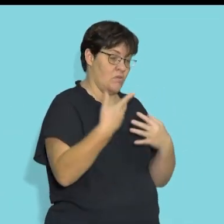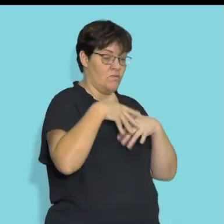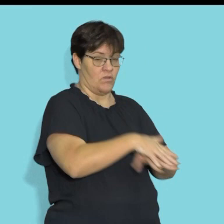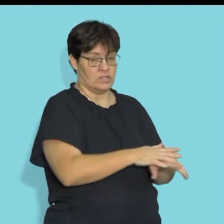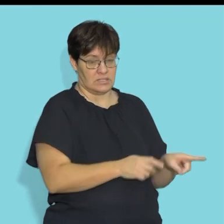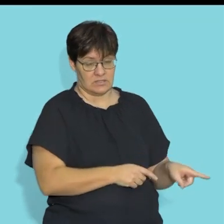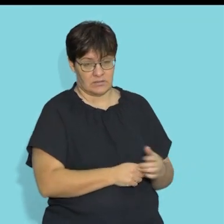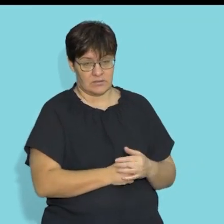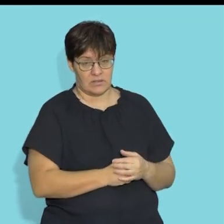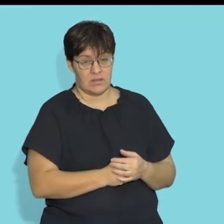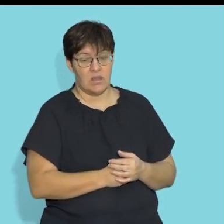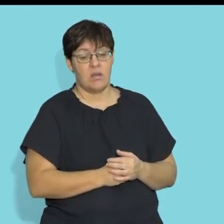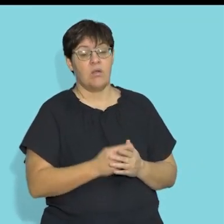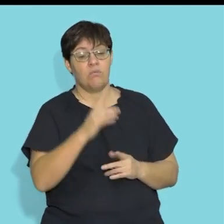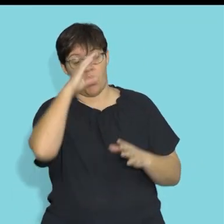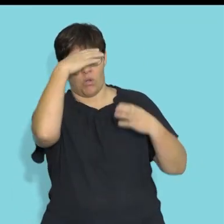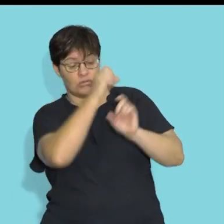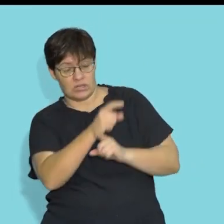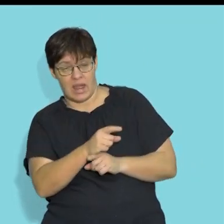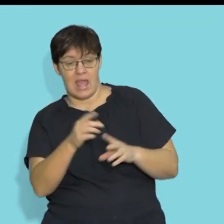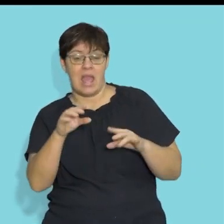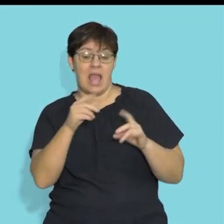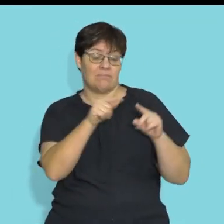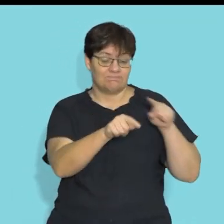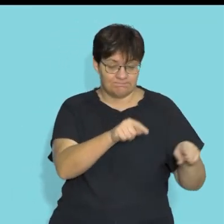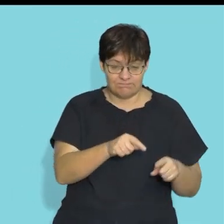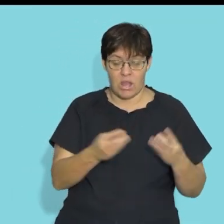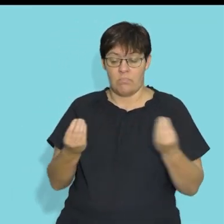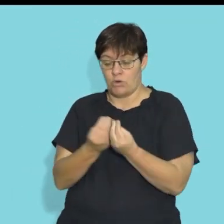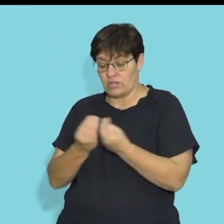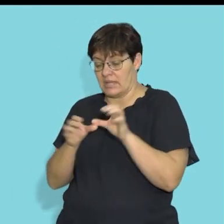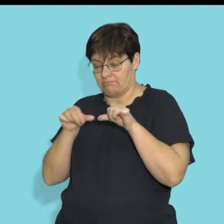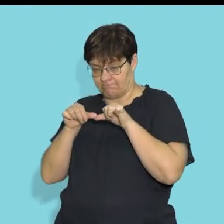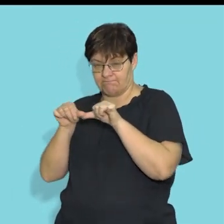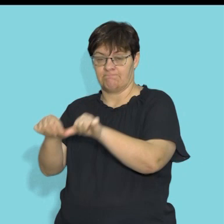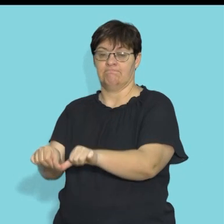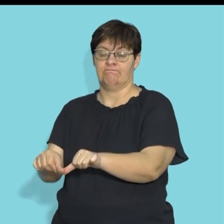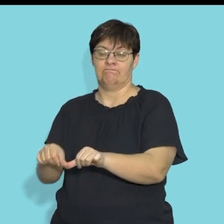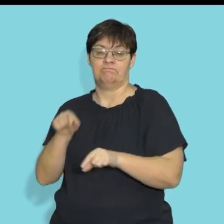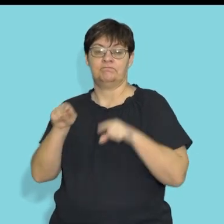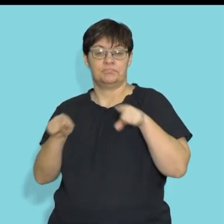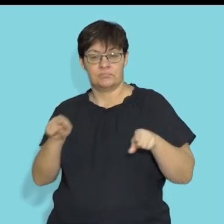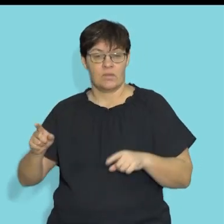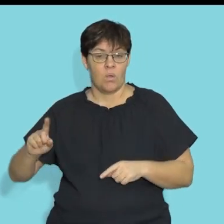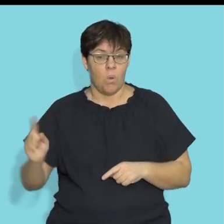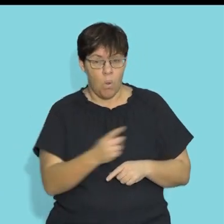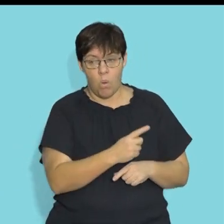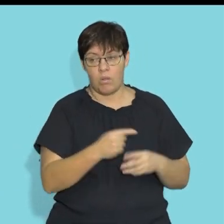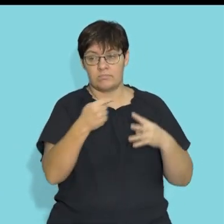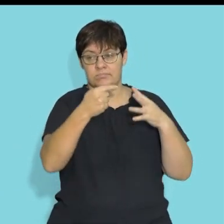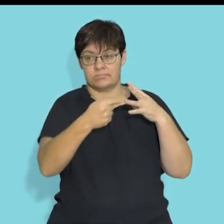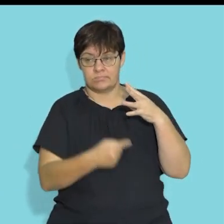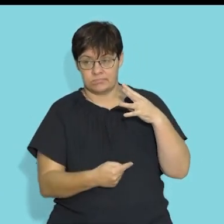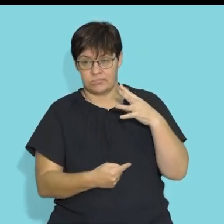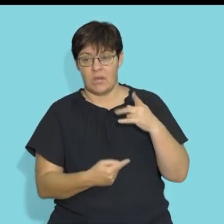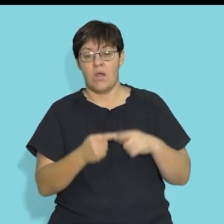reaction. Concentration of reactants and products that remain constant, these are all features